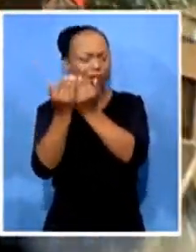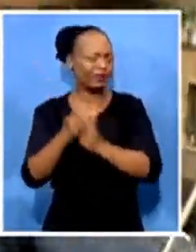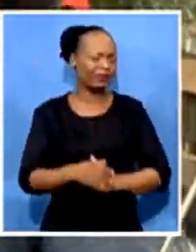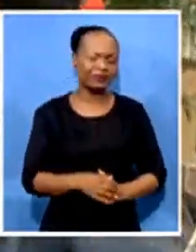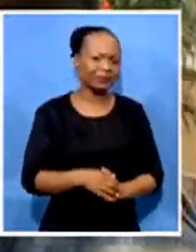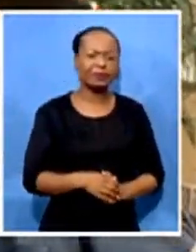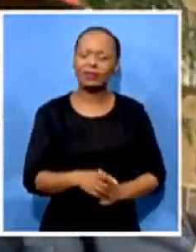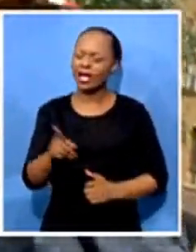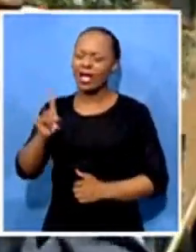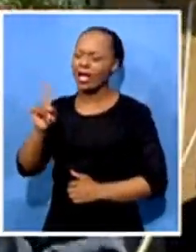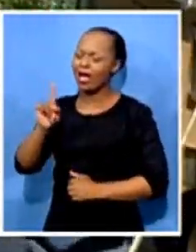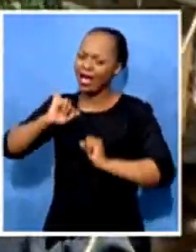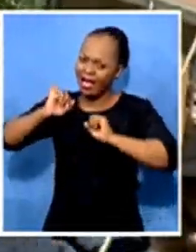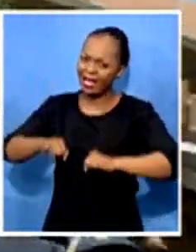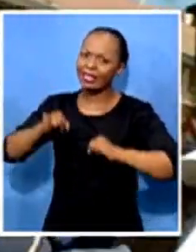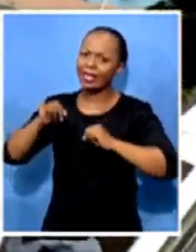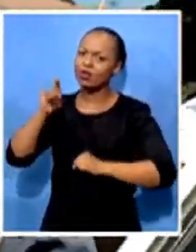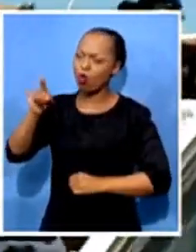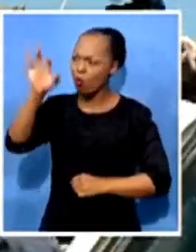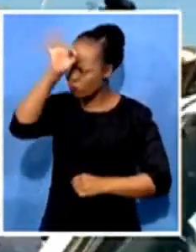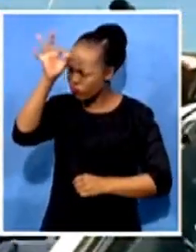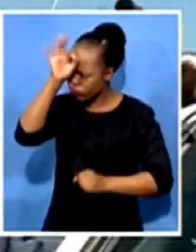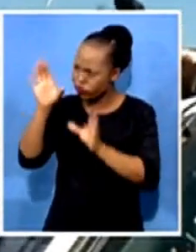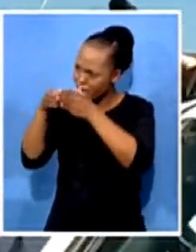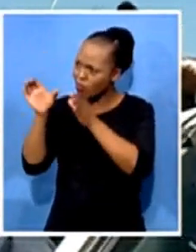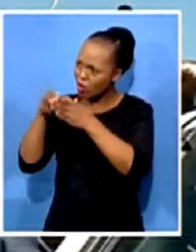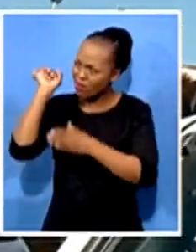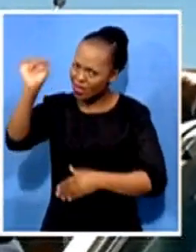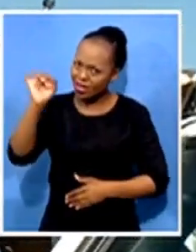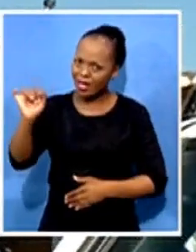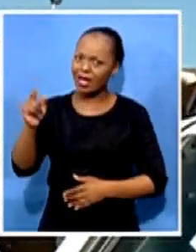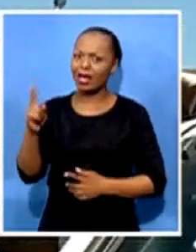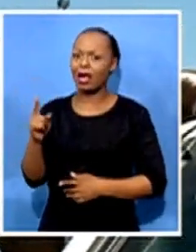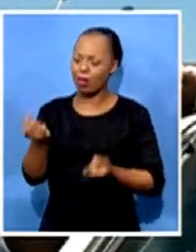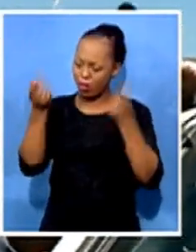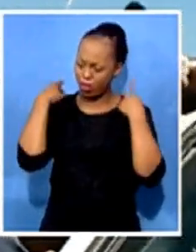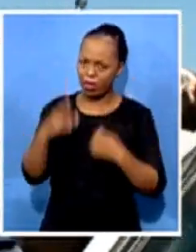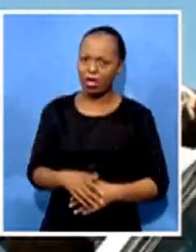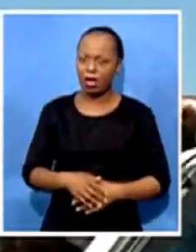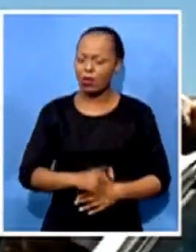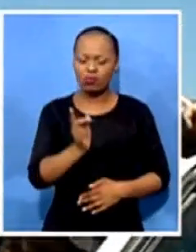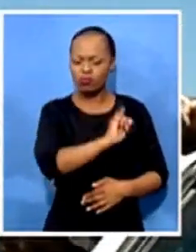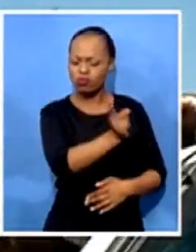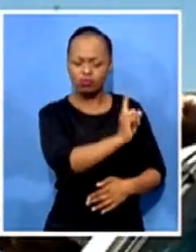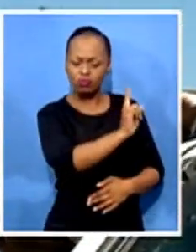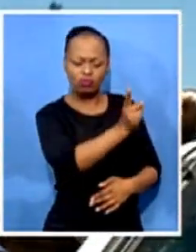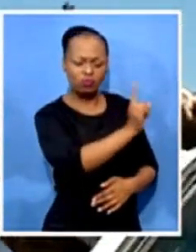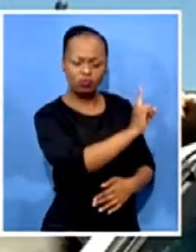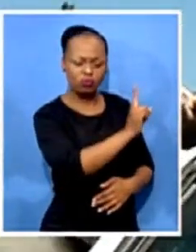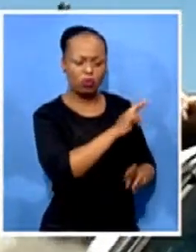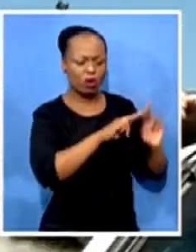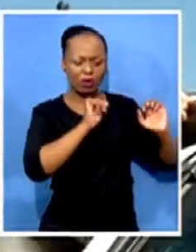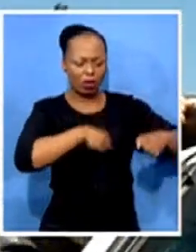to park the truck. No, sir. Not in Paradiso. There was no agreement about Paradiso. Oh, no agreement that our truck must be